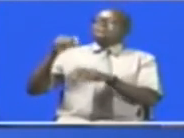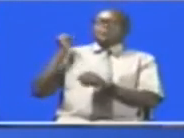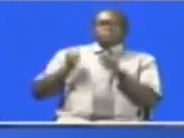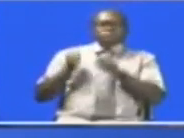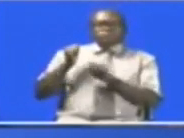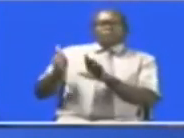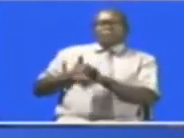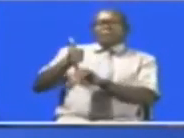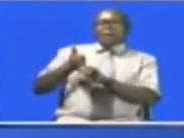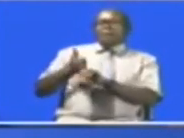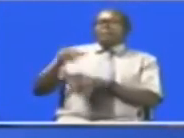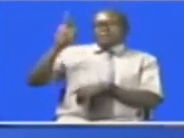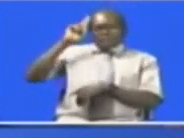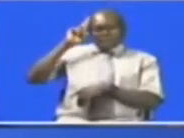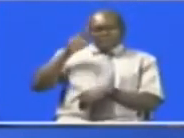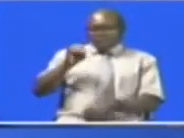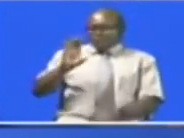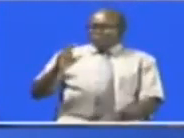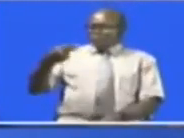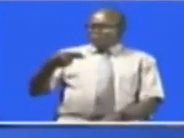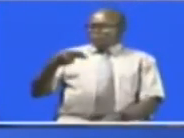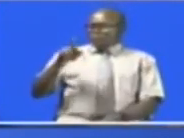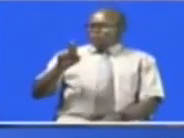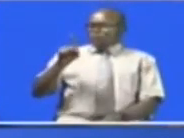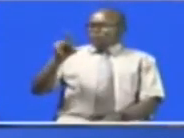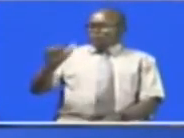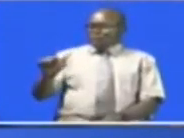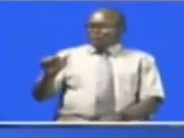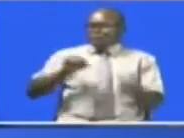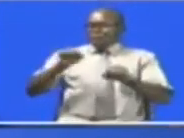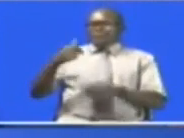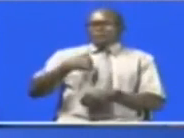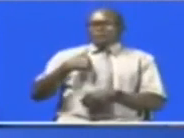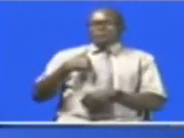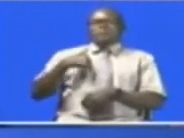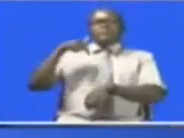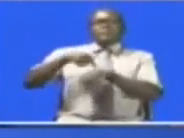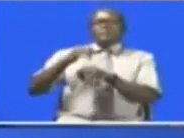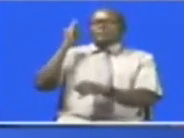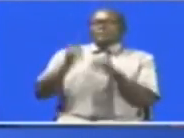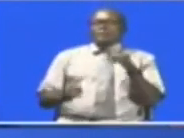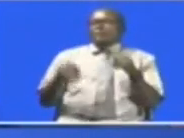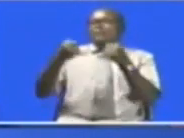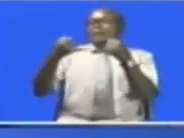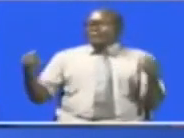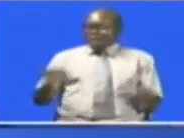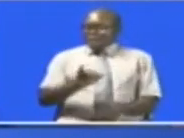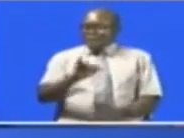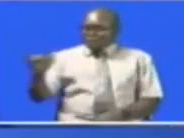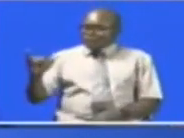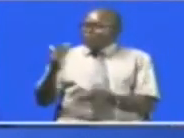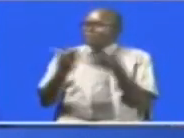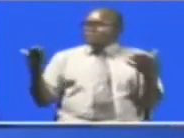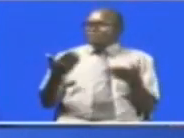And you remember even Ochuka, when he fight with him. Mm-hmm. At the finish line. Exactly. So those